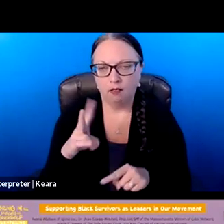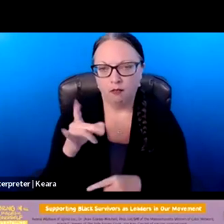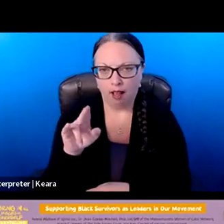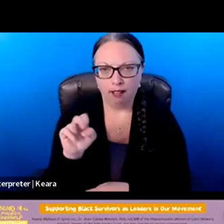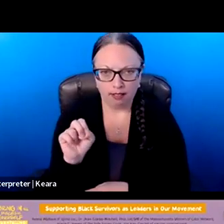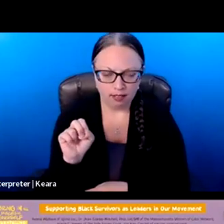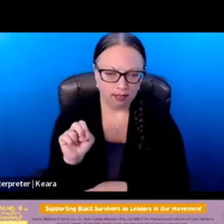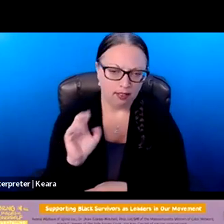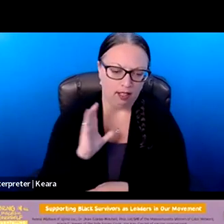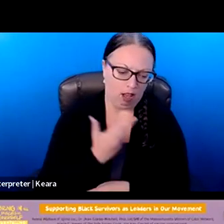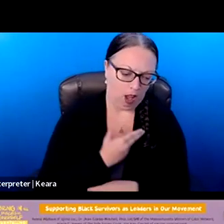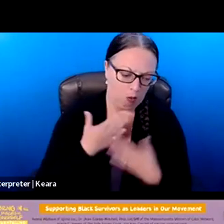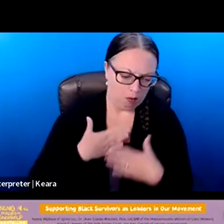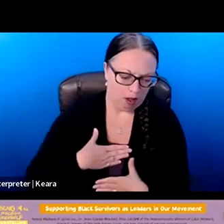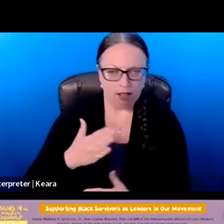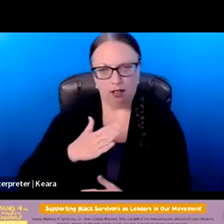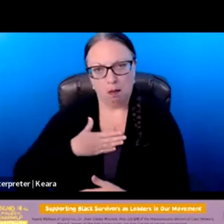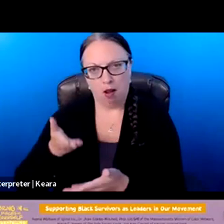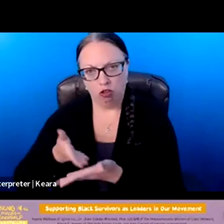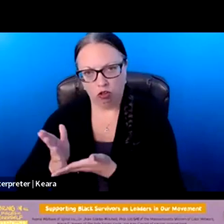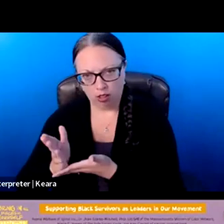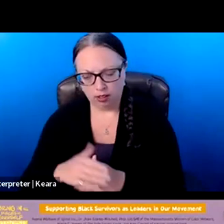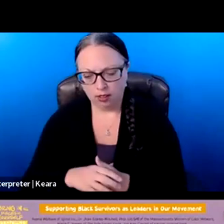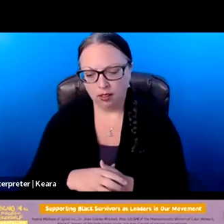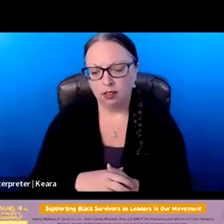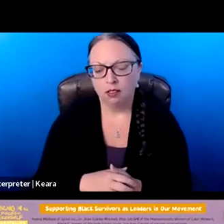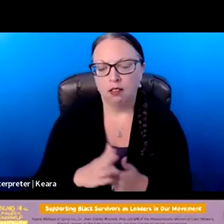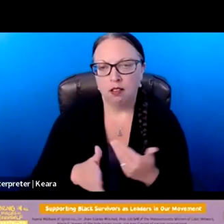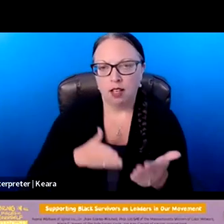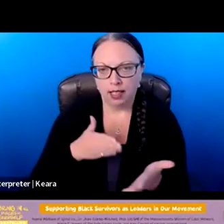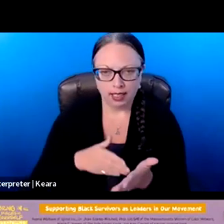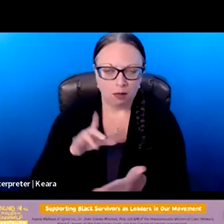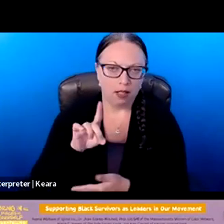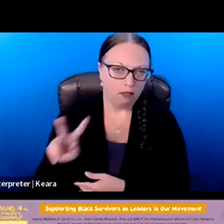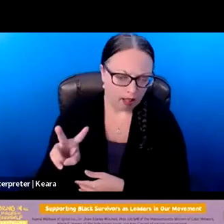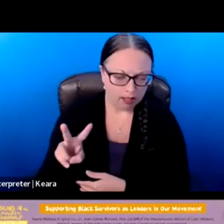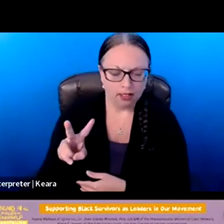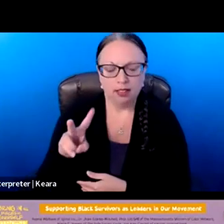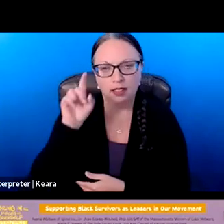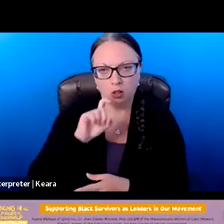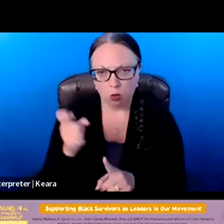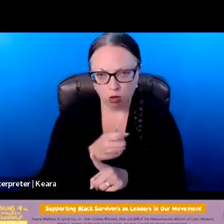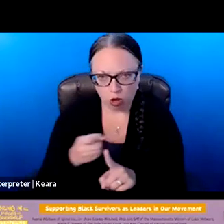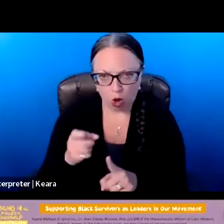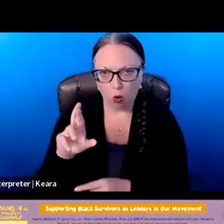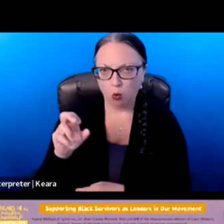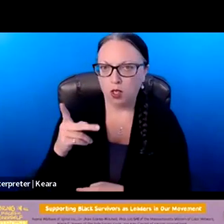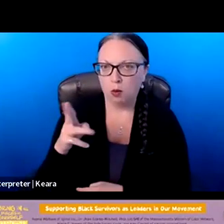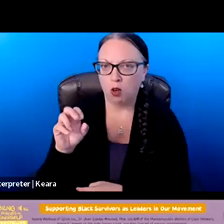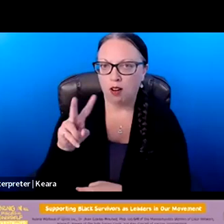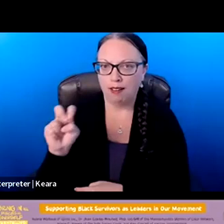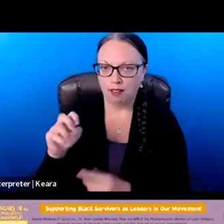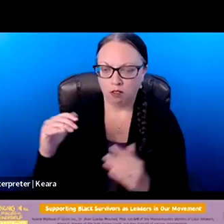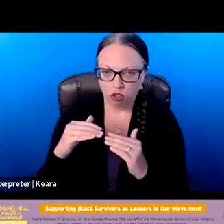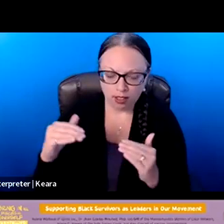body, my rights, with domestic violence, sexual assault, reproductive justice, How do we talk about it with youth? How do they